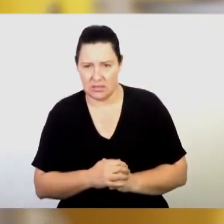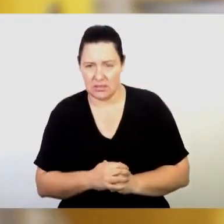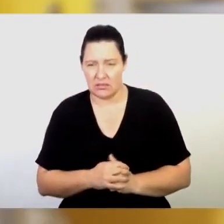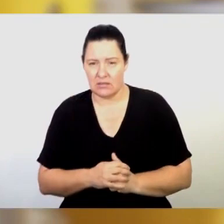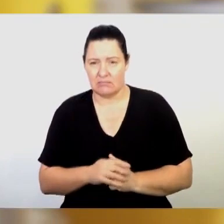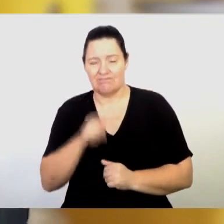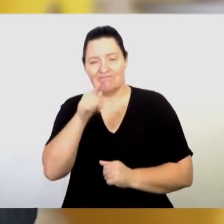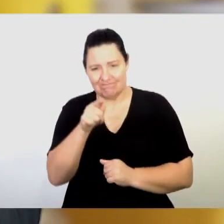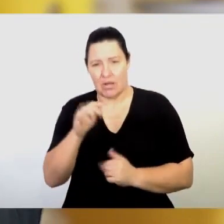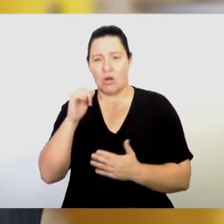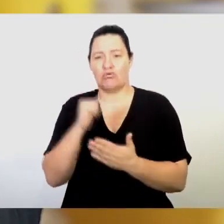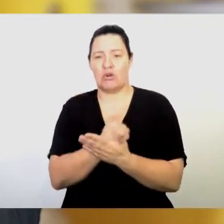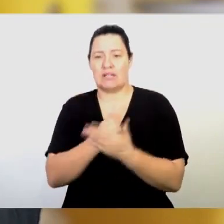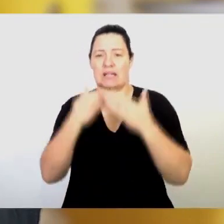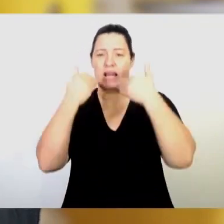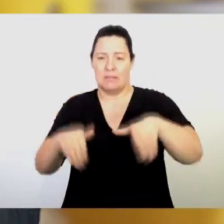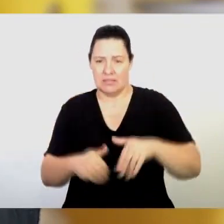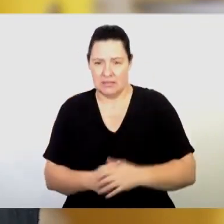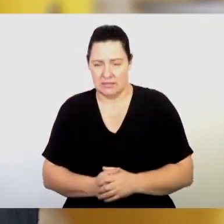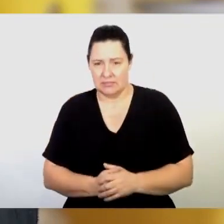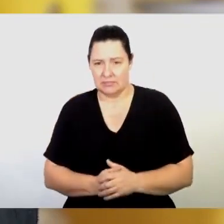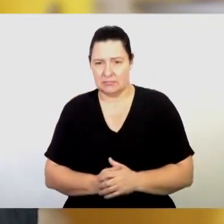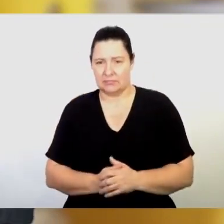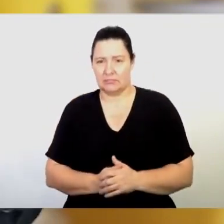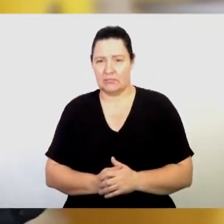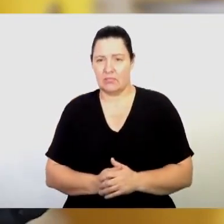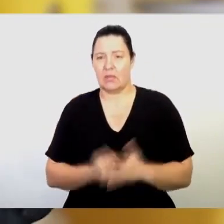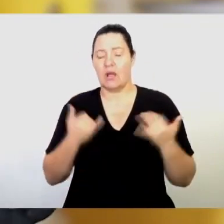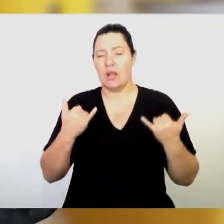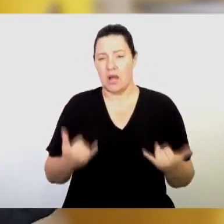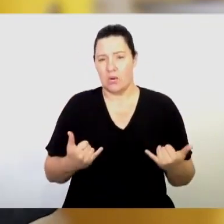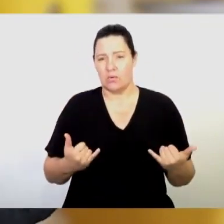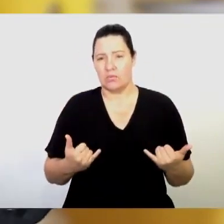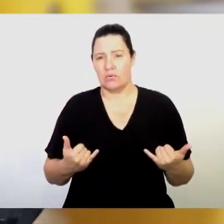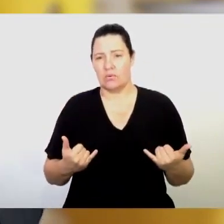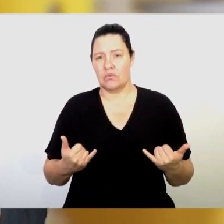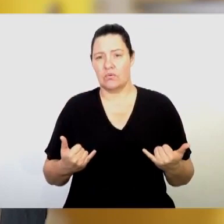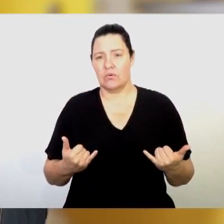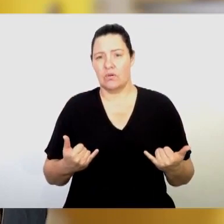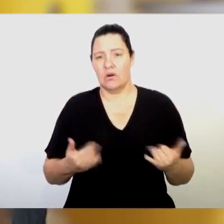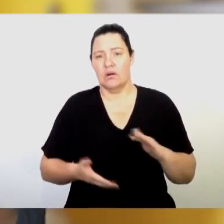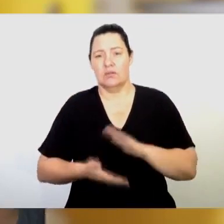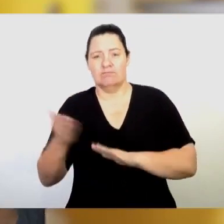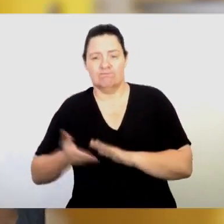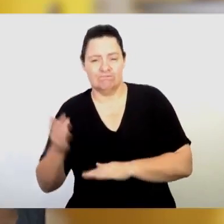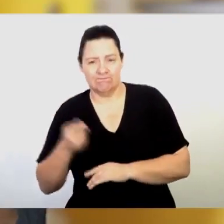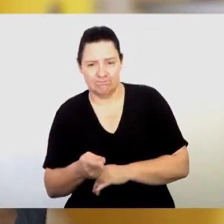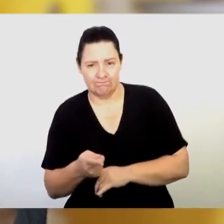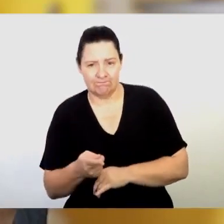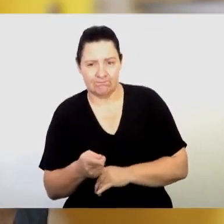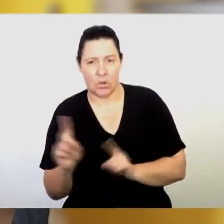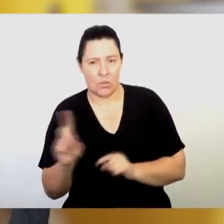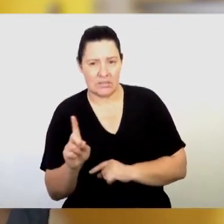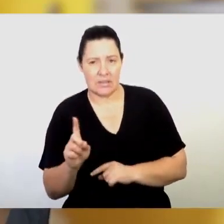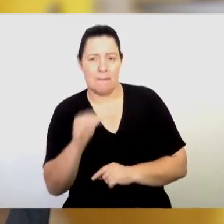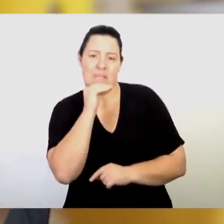that amount is what we call the credit limit. Now, we're quickly now going to go on